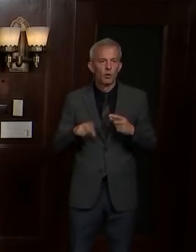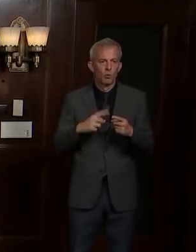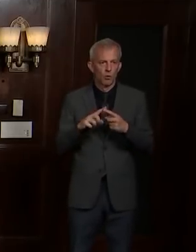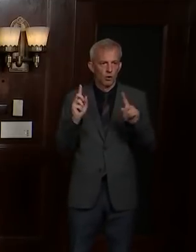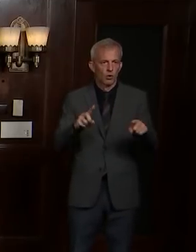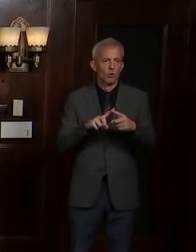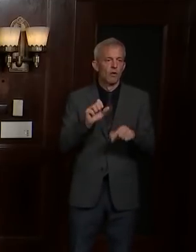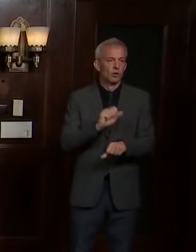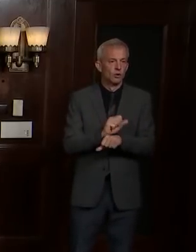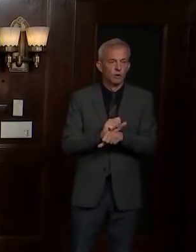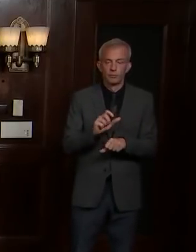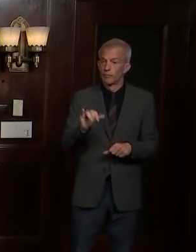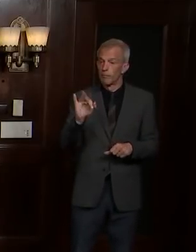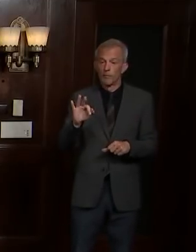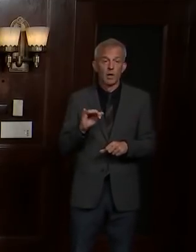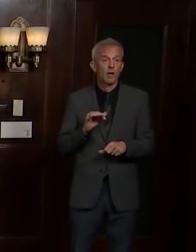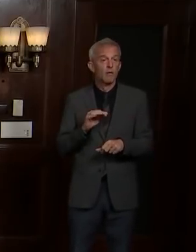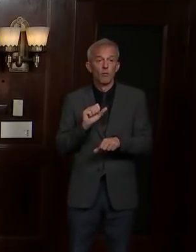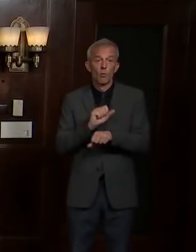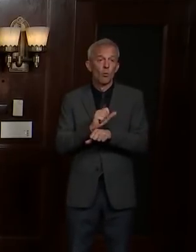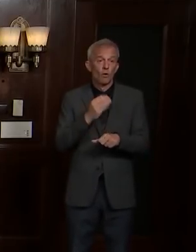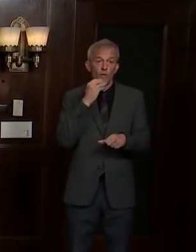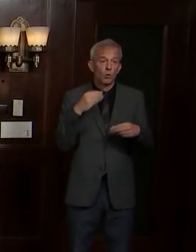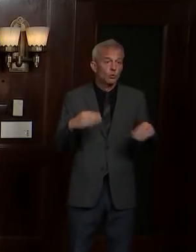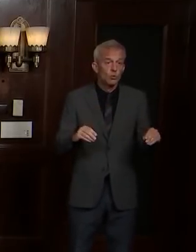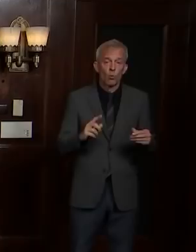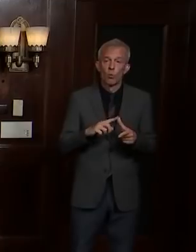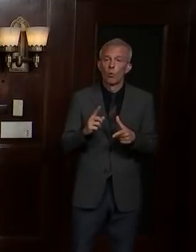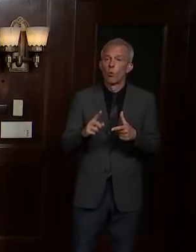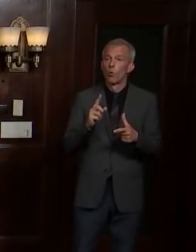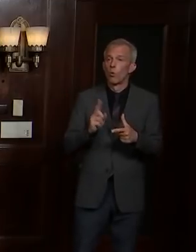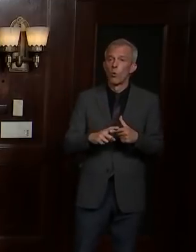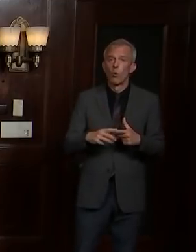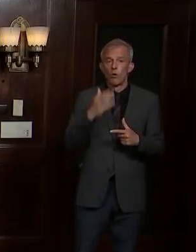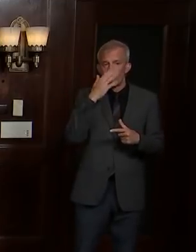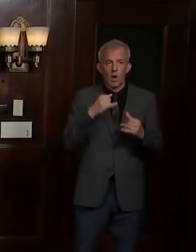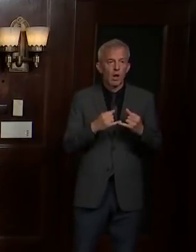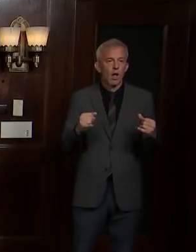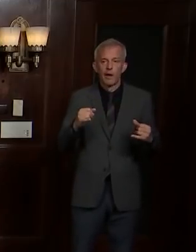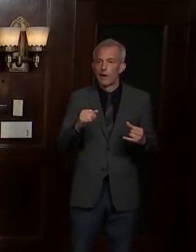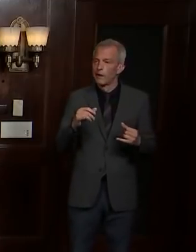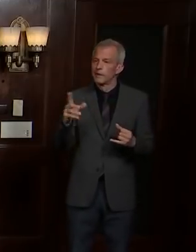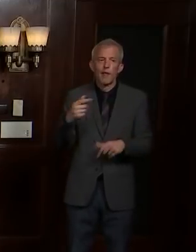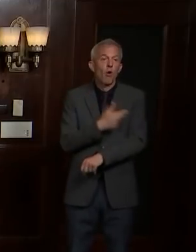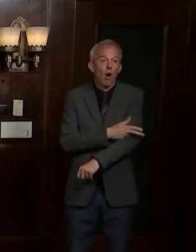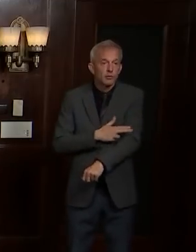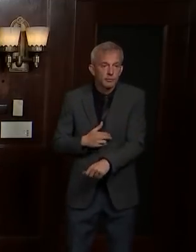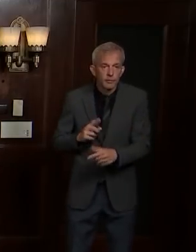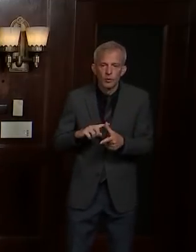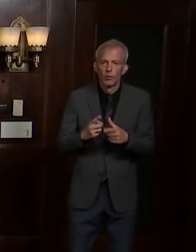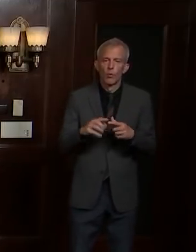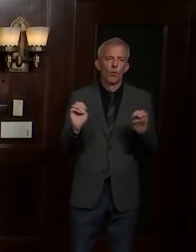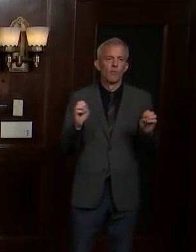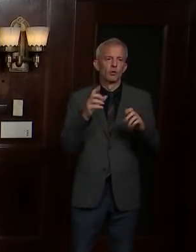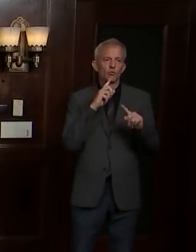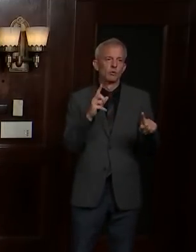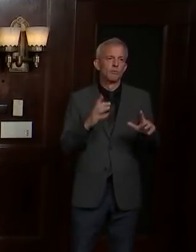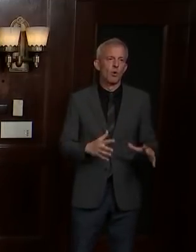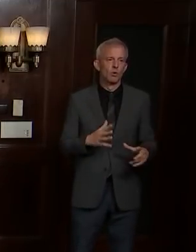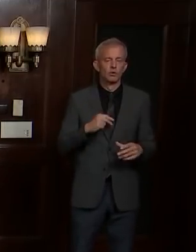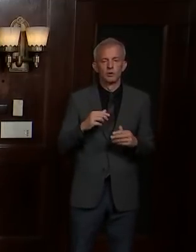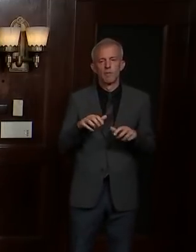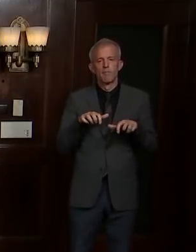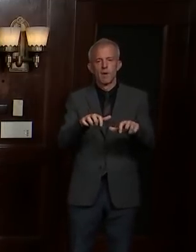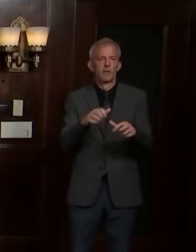their jobs, whether they're working at our grocery stores or they're frontline at the hospitals or they're our emergency responders and public